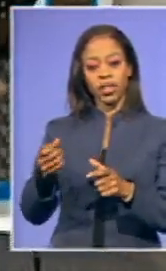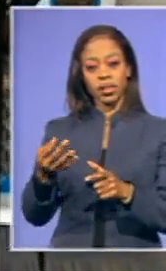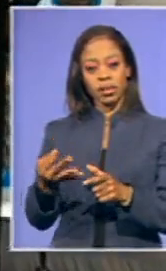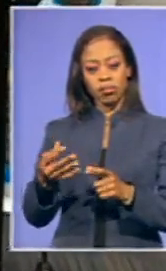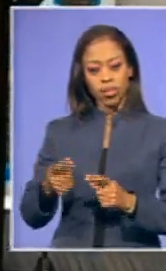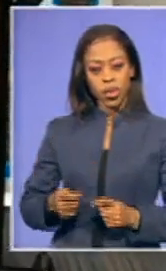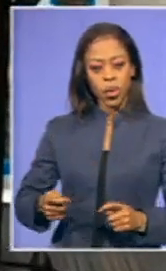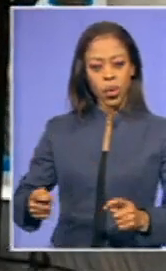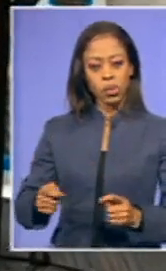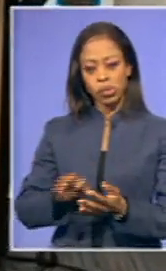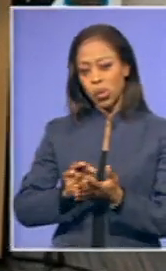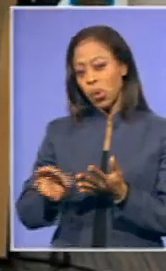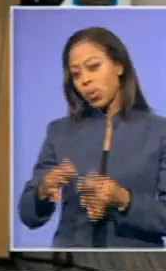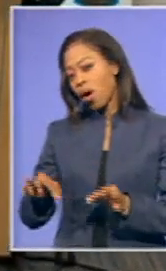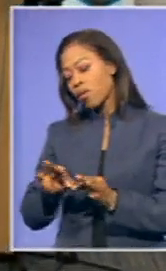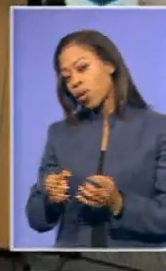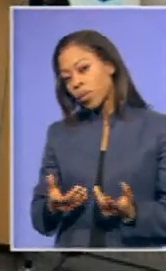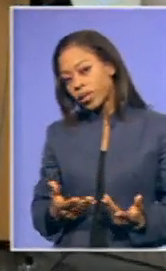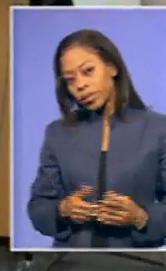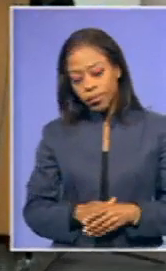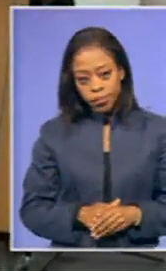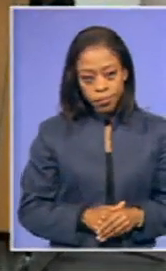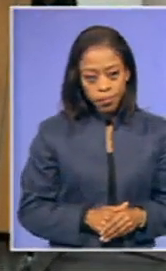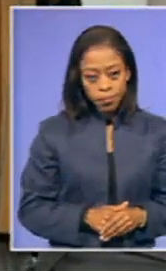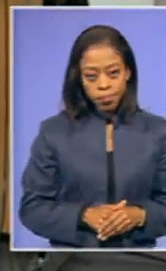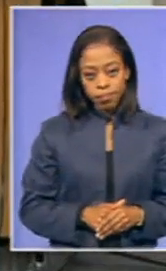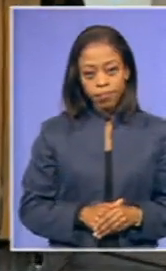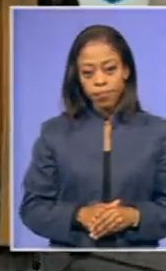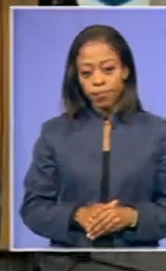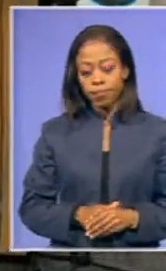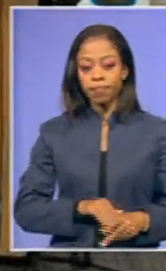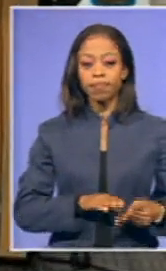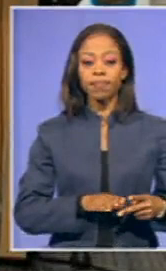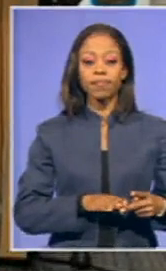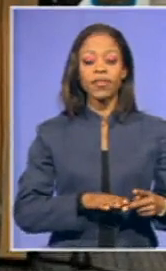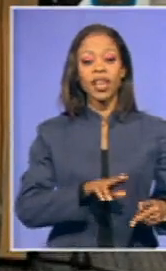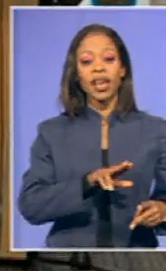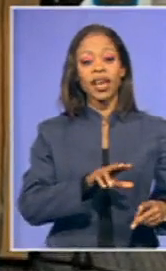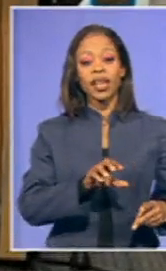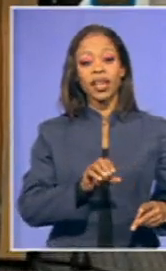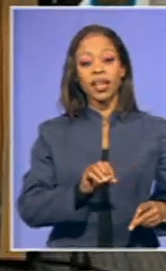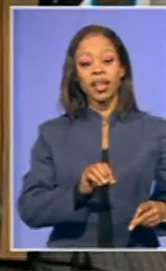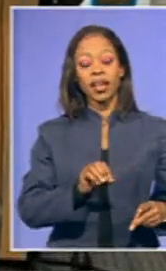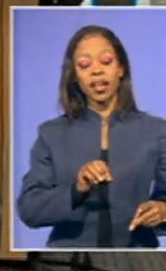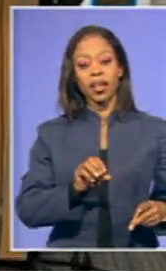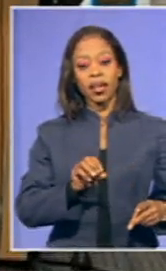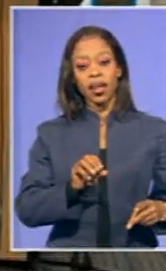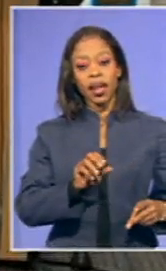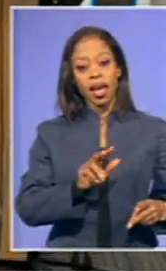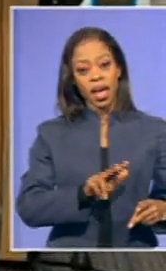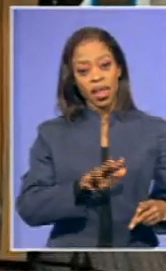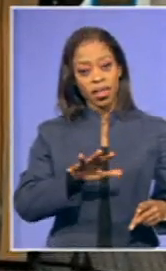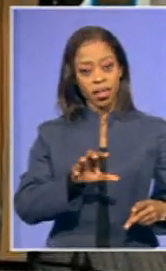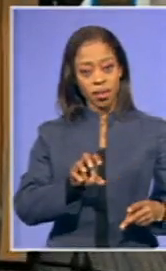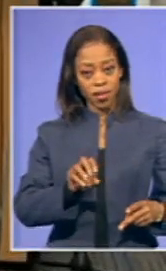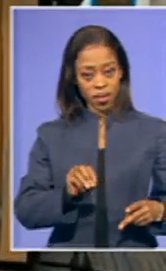tender or that contract. How much is it going to cost to fix? And on the 850 million to fix the